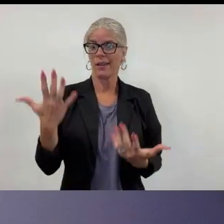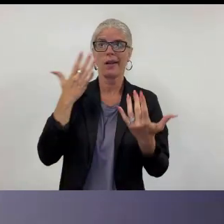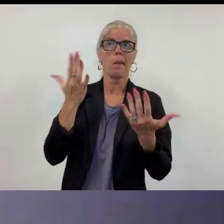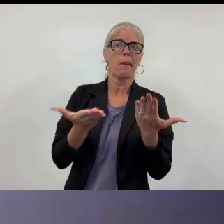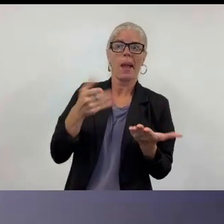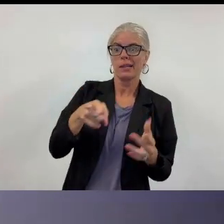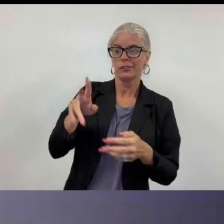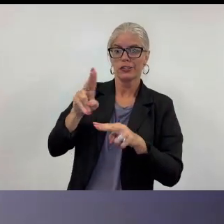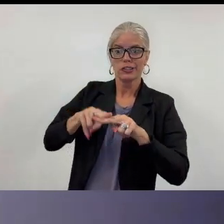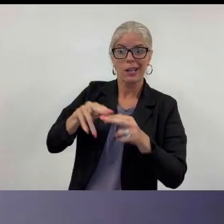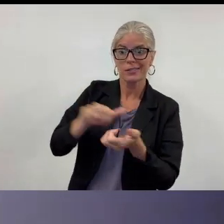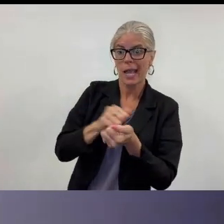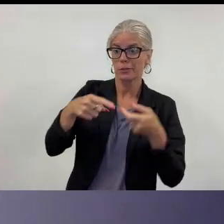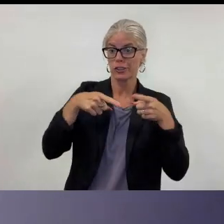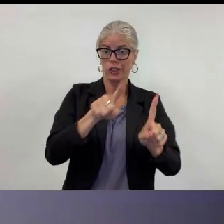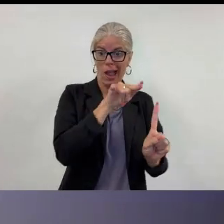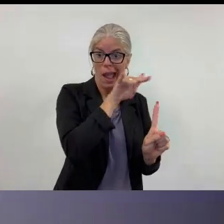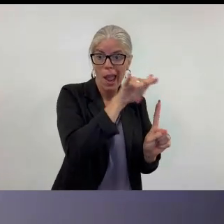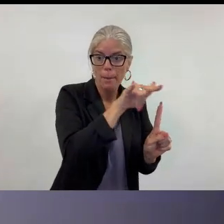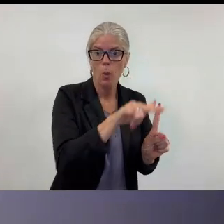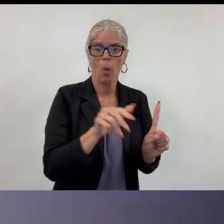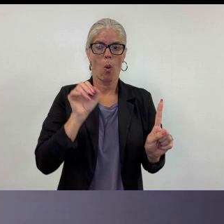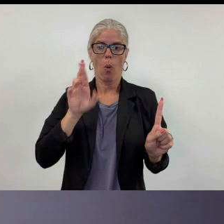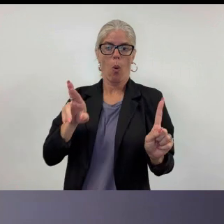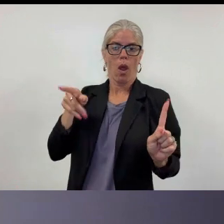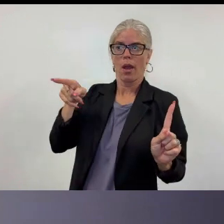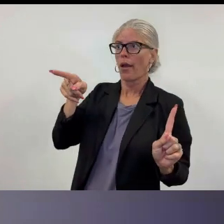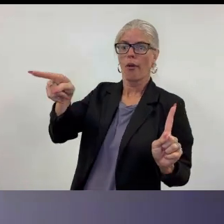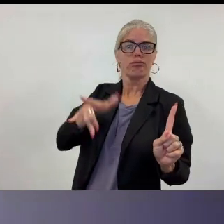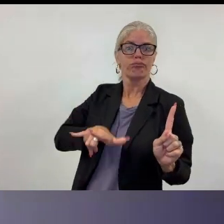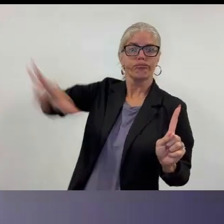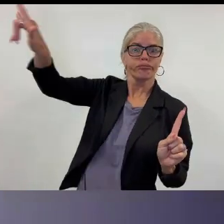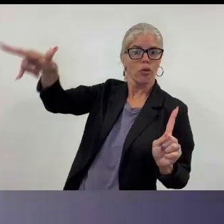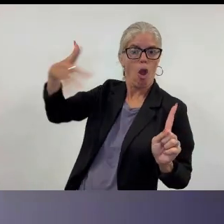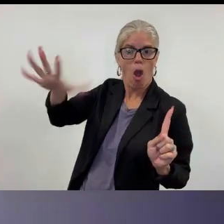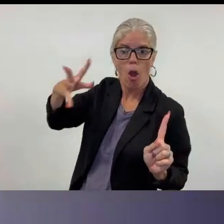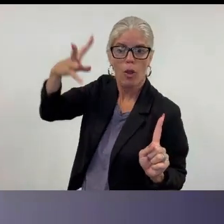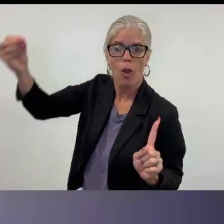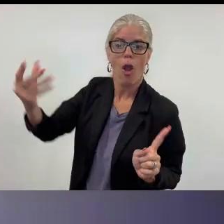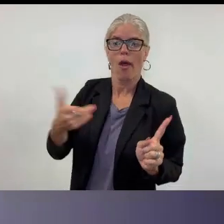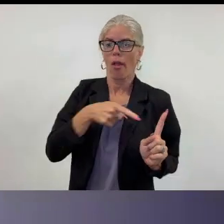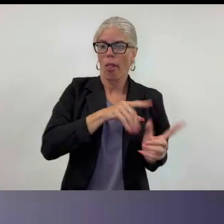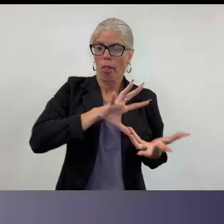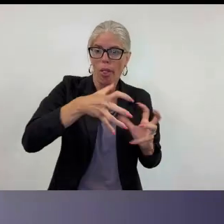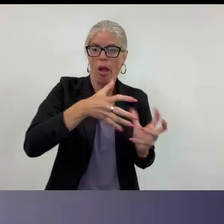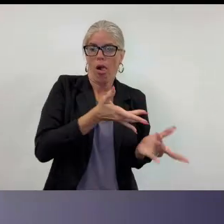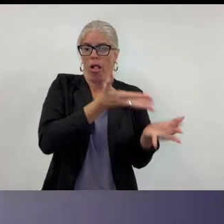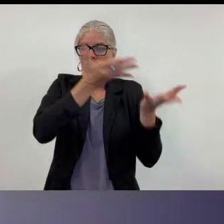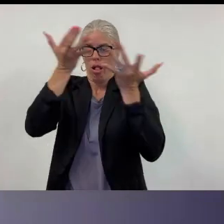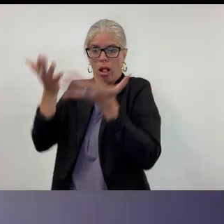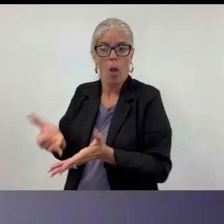traveling? Well, if that works out for you, that's good too, but just always check your equipment, because that's going to